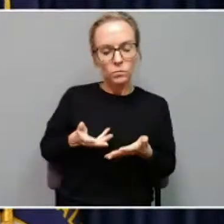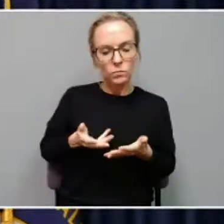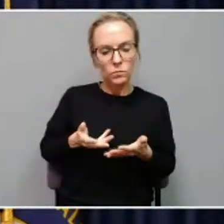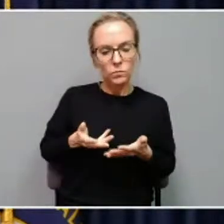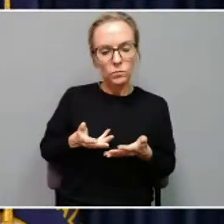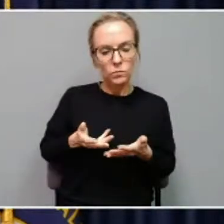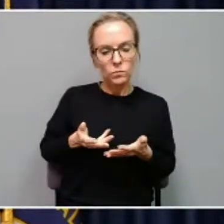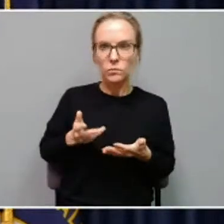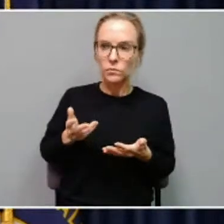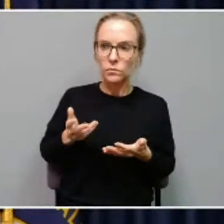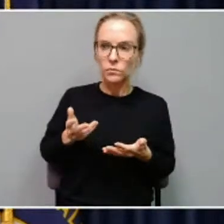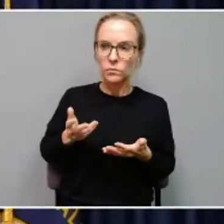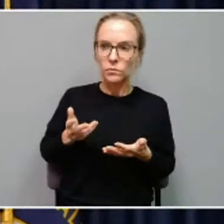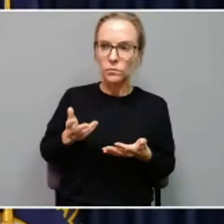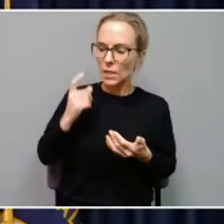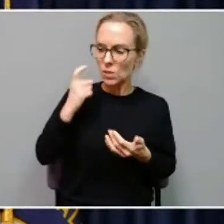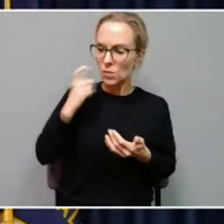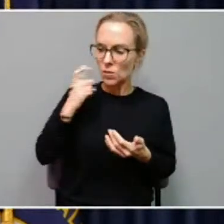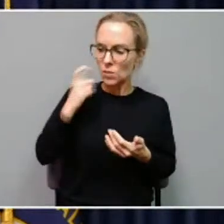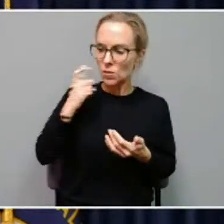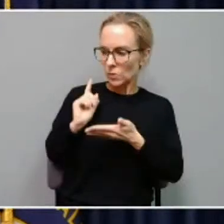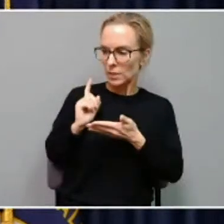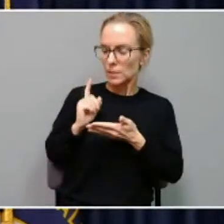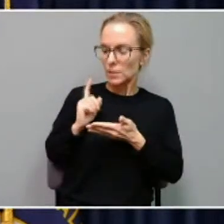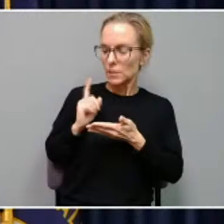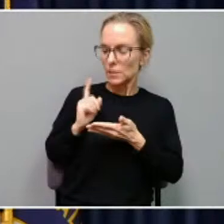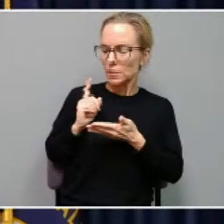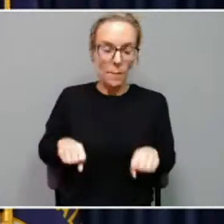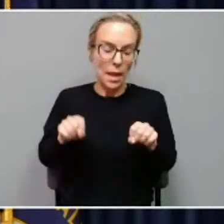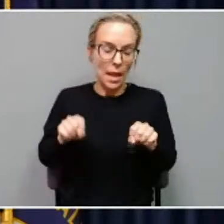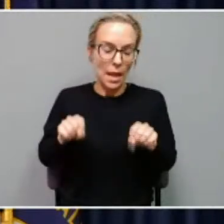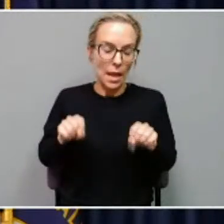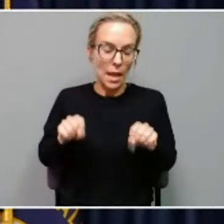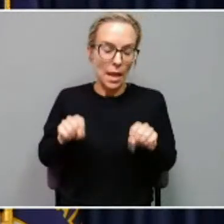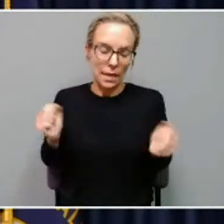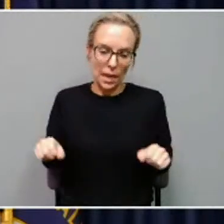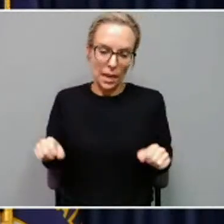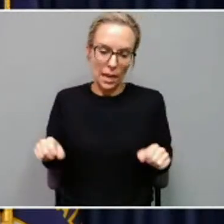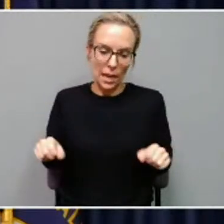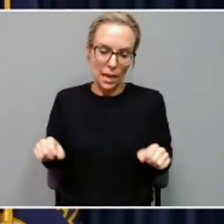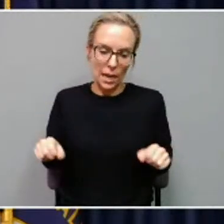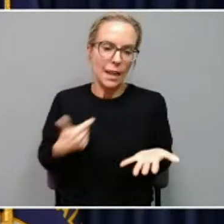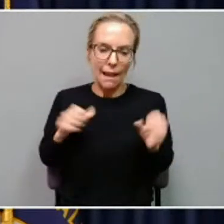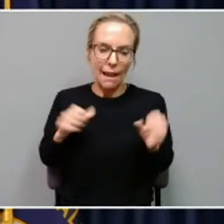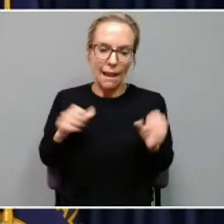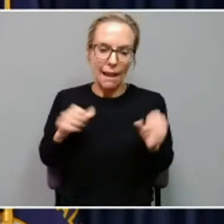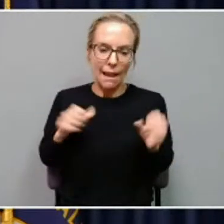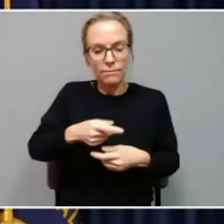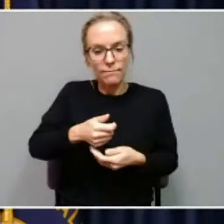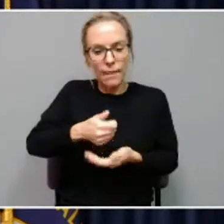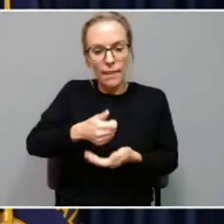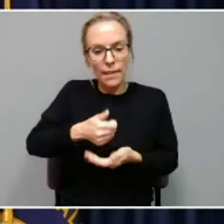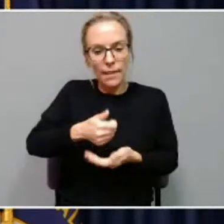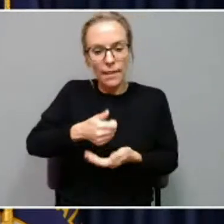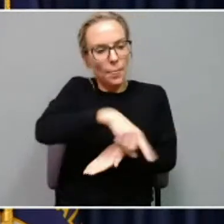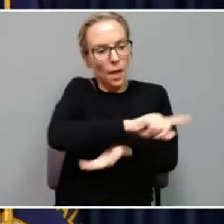10 or 11 days ago, I still have the ability to do everything I can to help these facilities. So we're taking some actions to help hospitals,